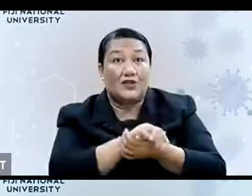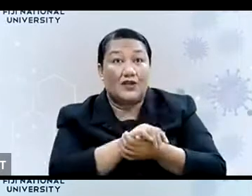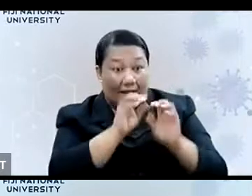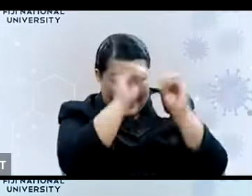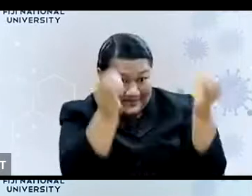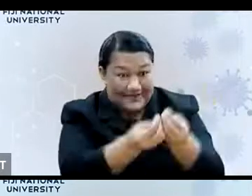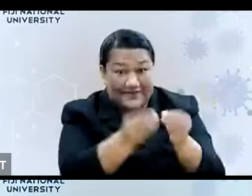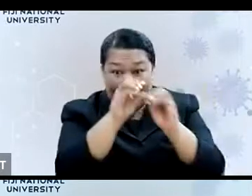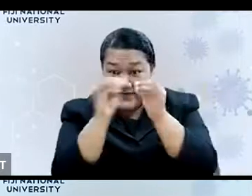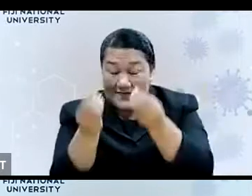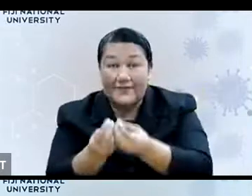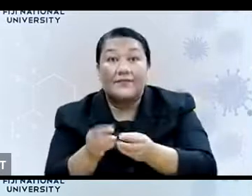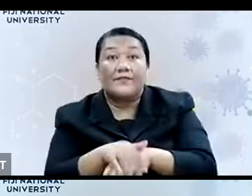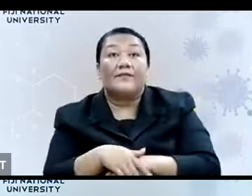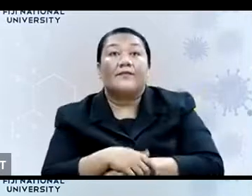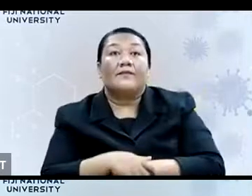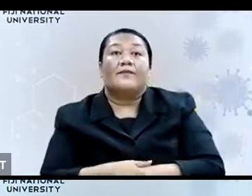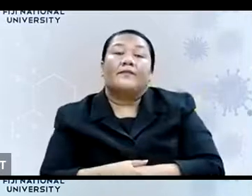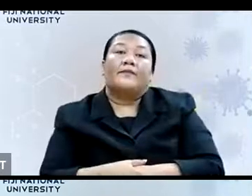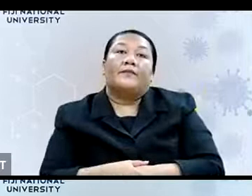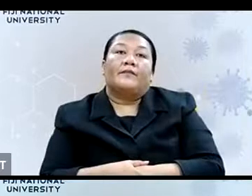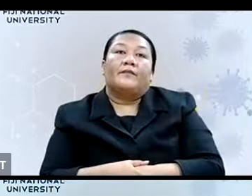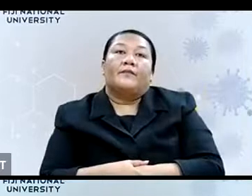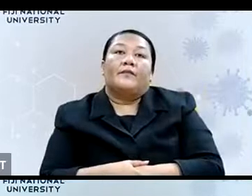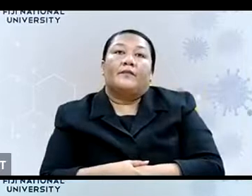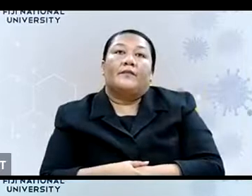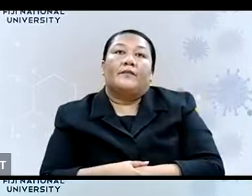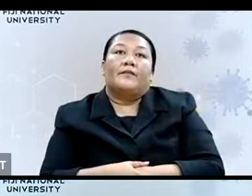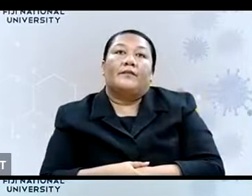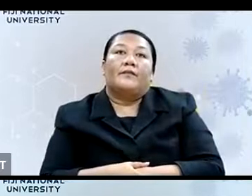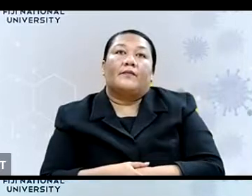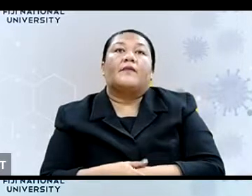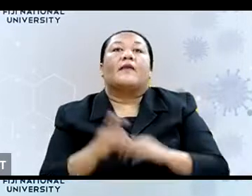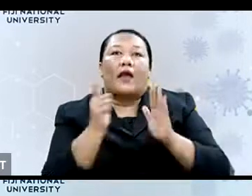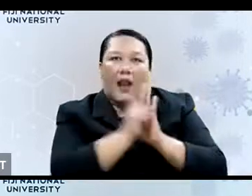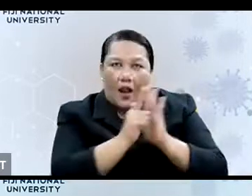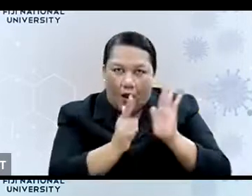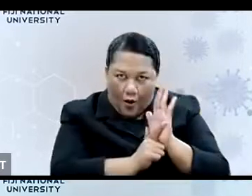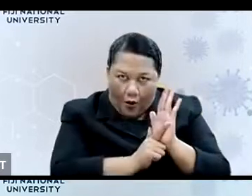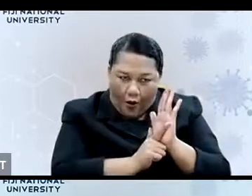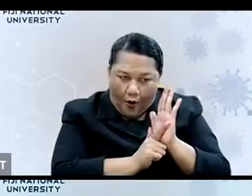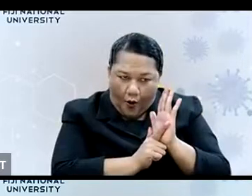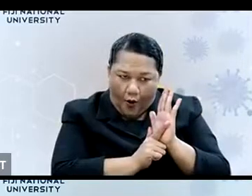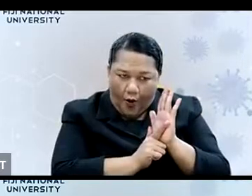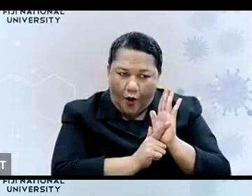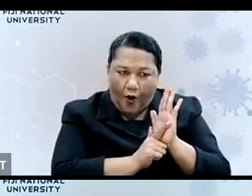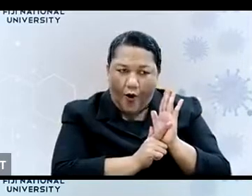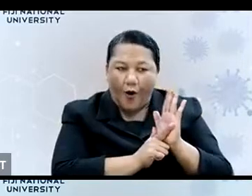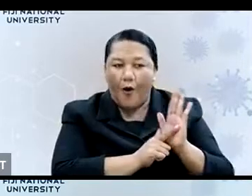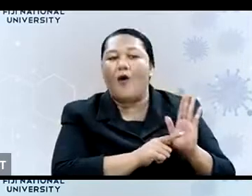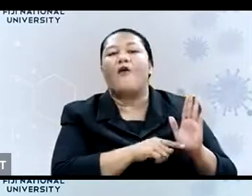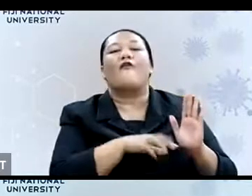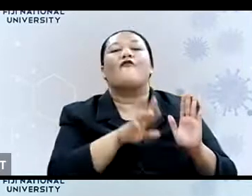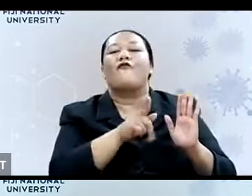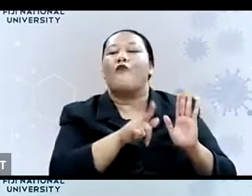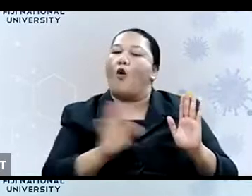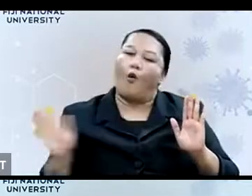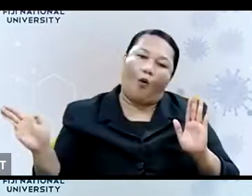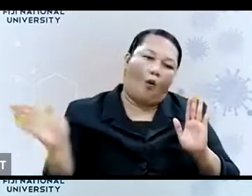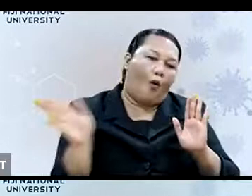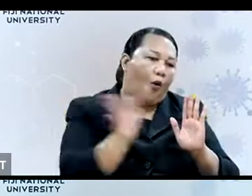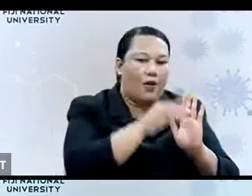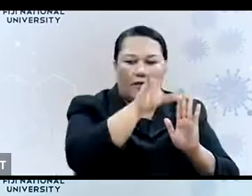So be that as it may, the law applies across the board, regardless.